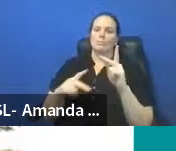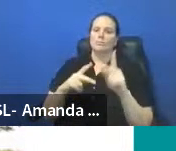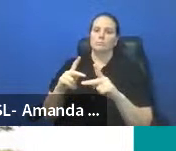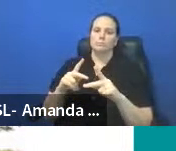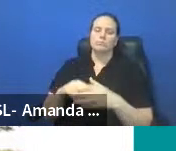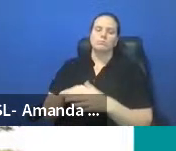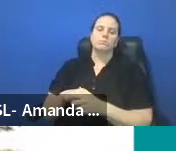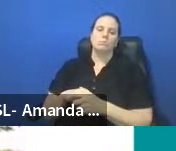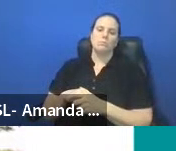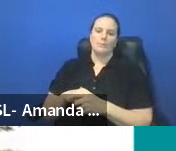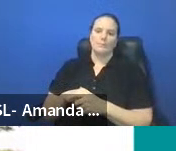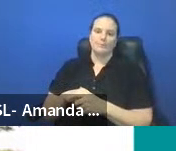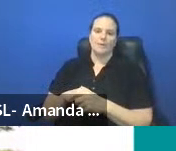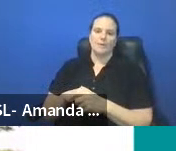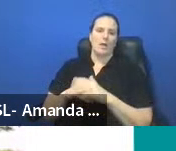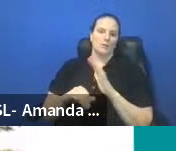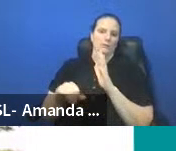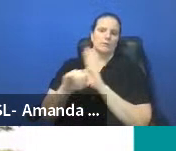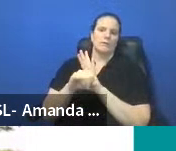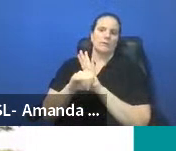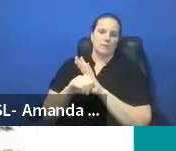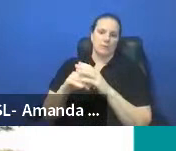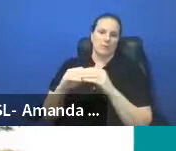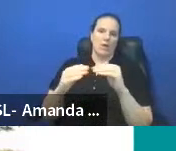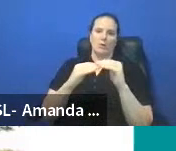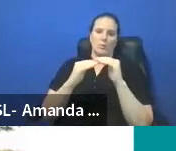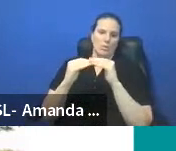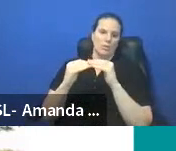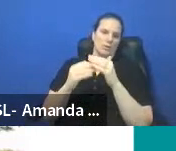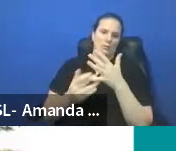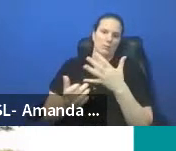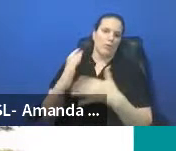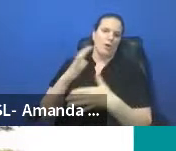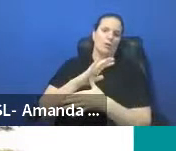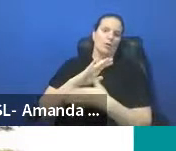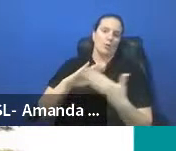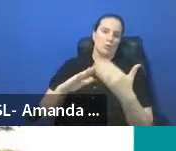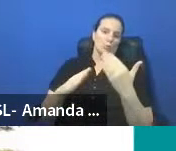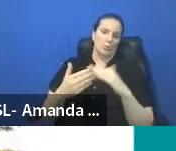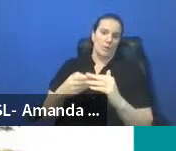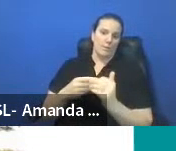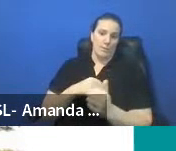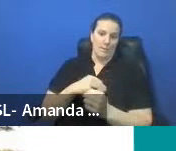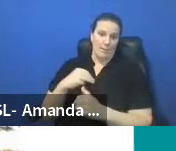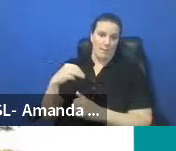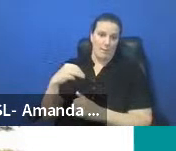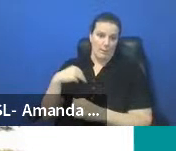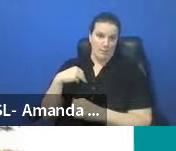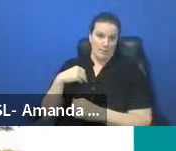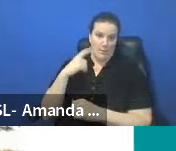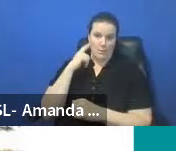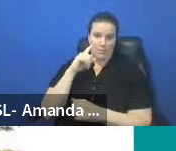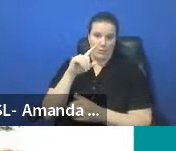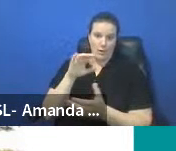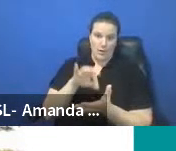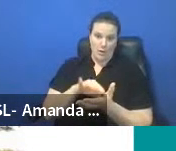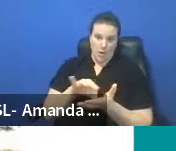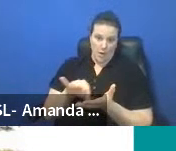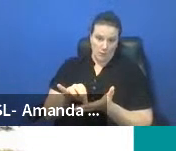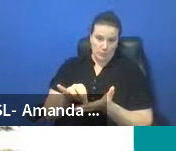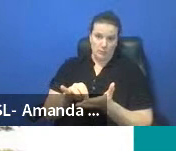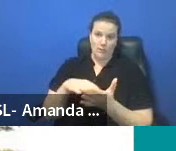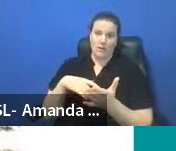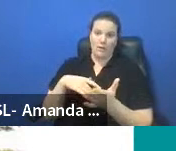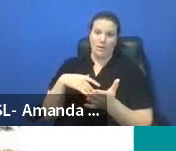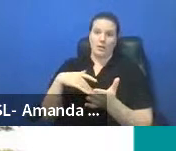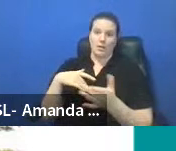who would likely identify within the equity priority community members. But when it came to counting